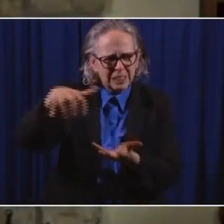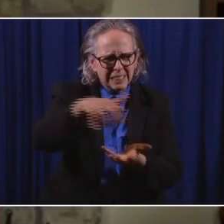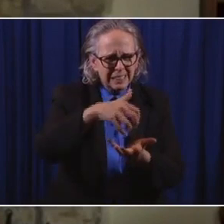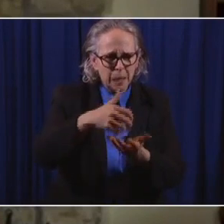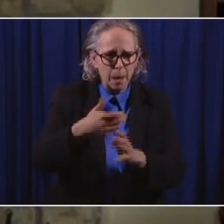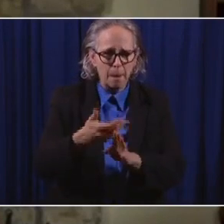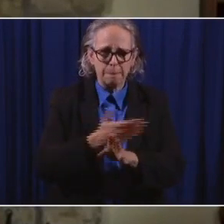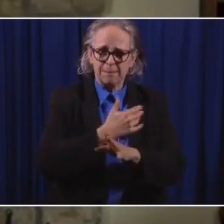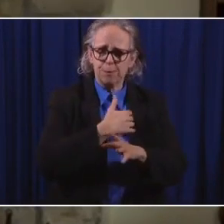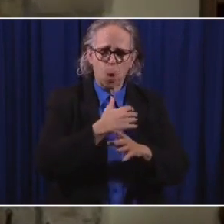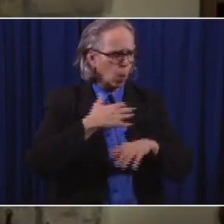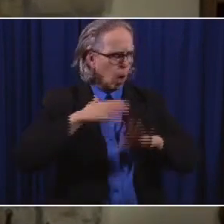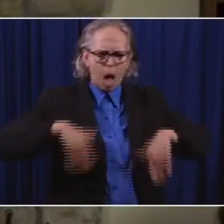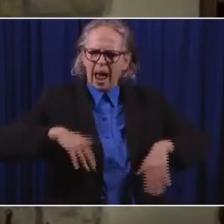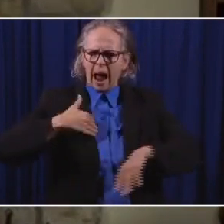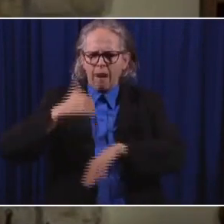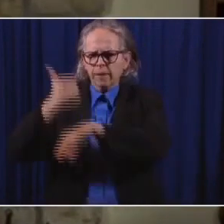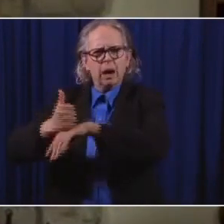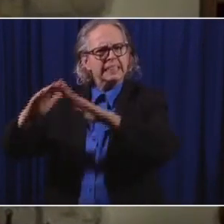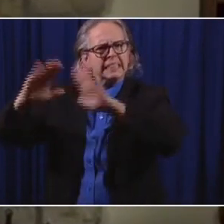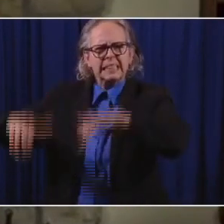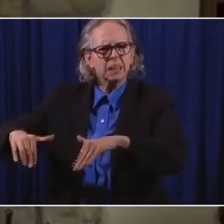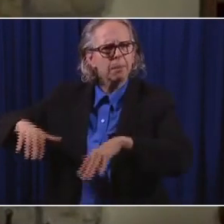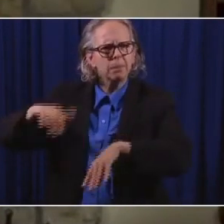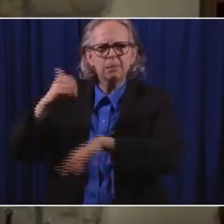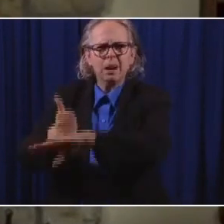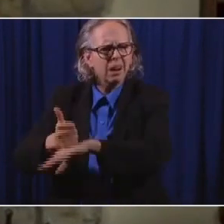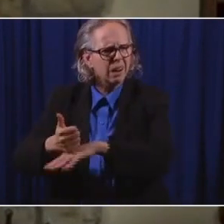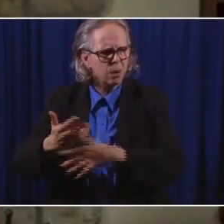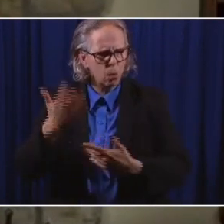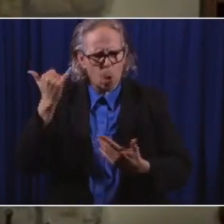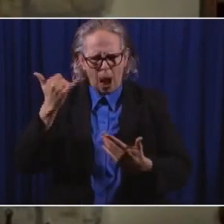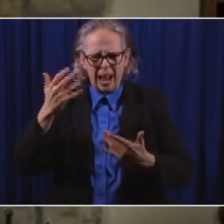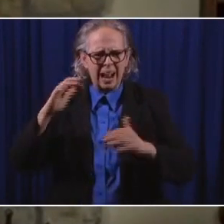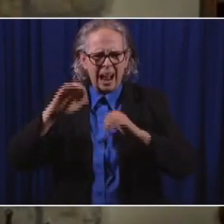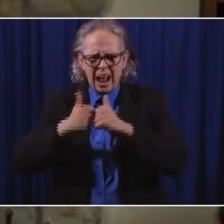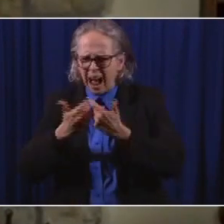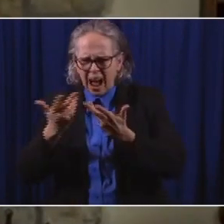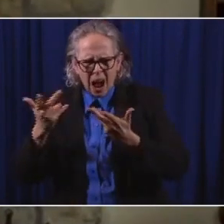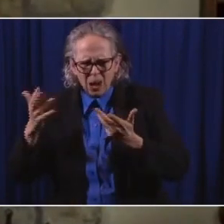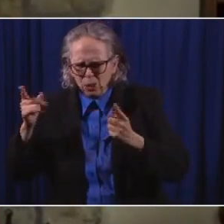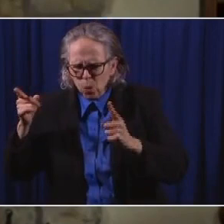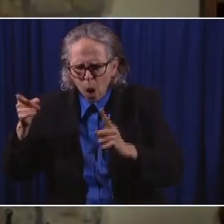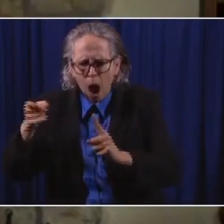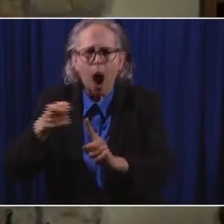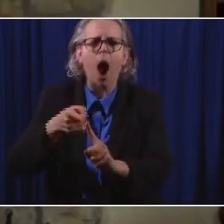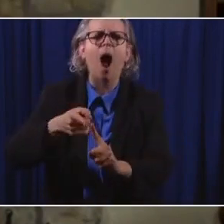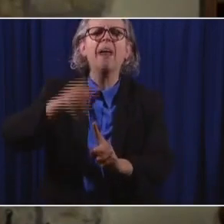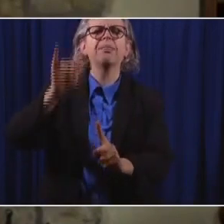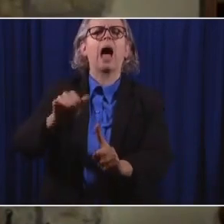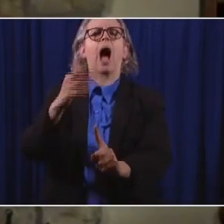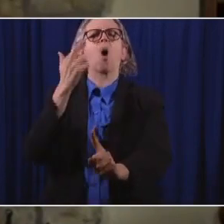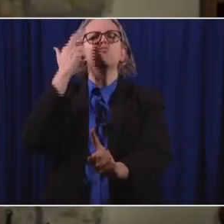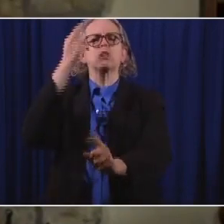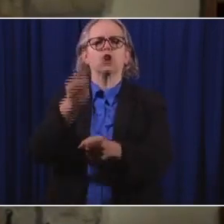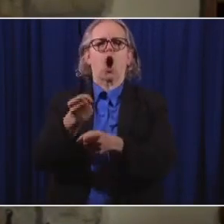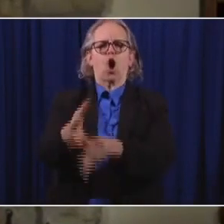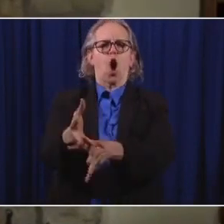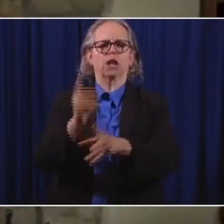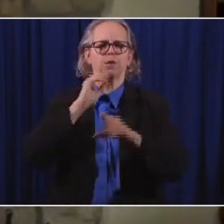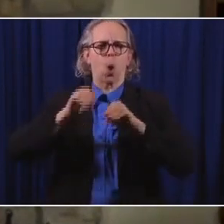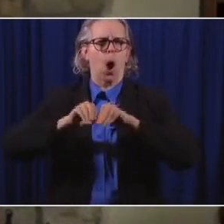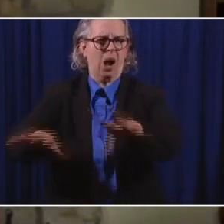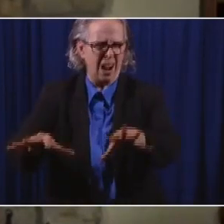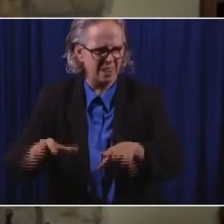designed to drill down in a pandemic to find out where the spread is. So I think we explained last